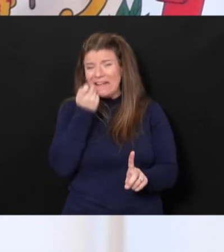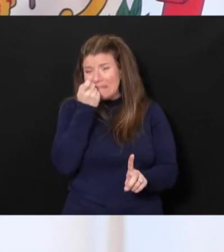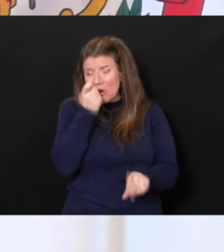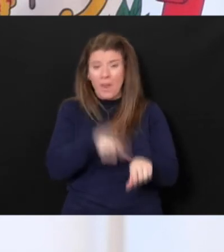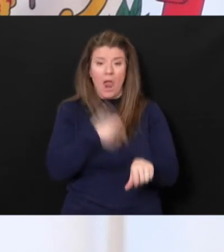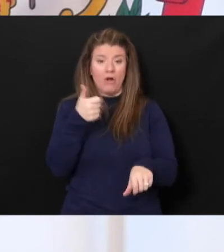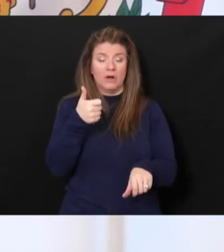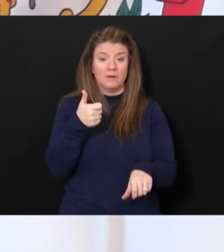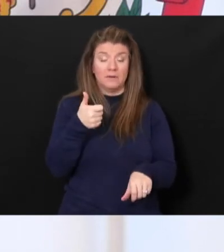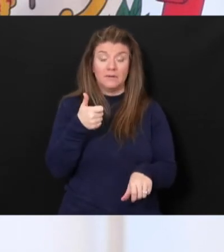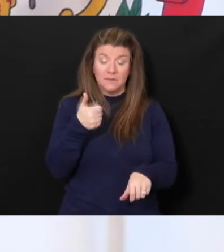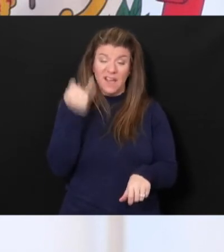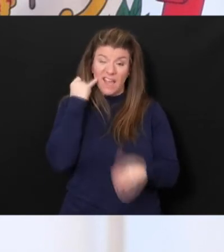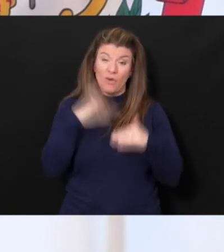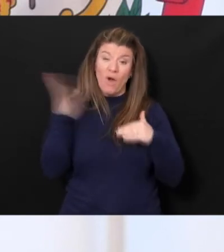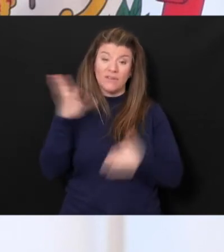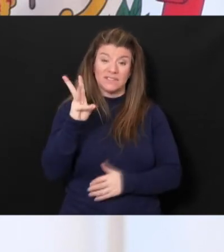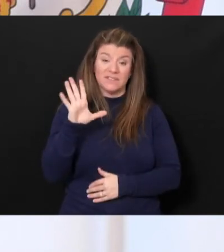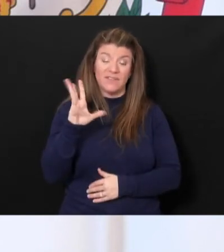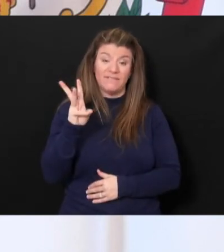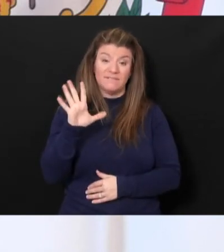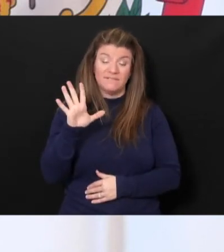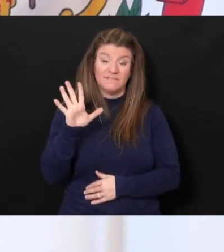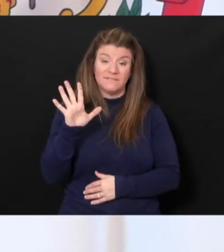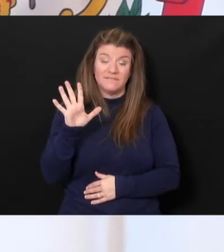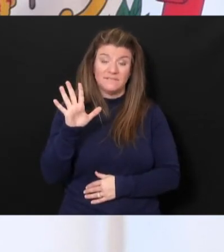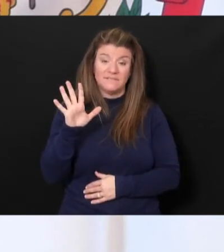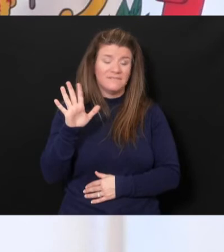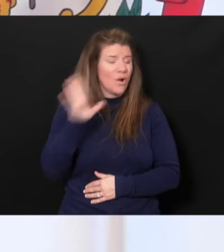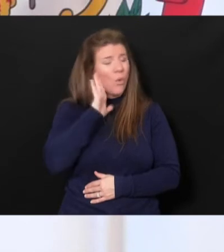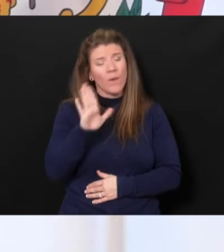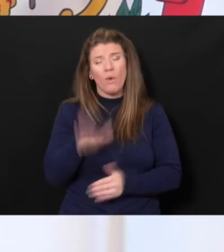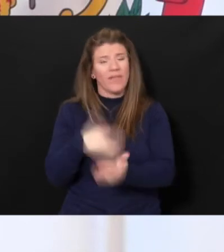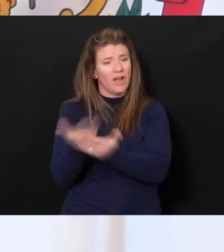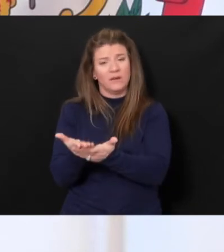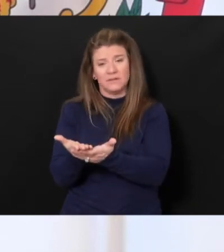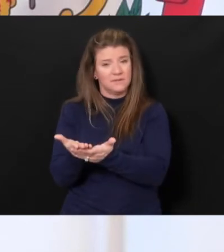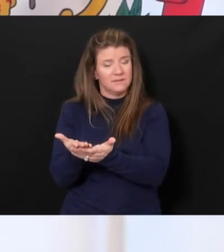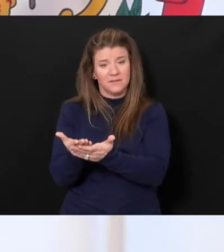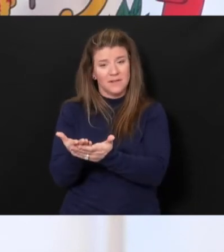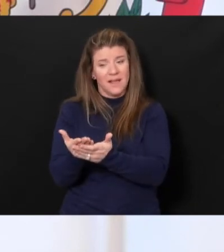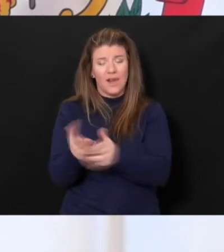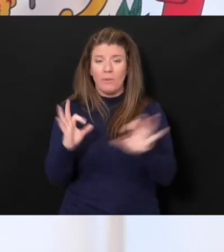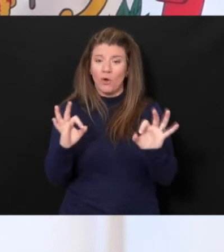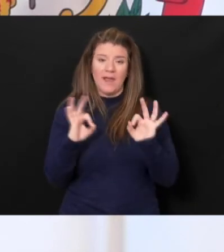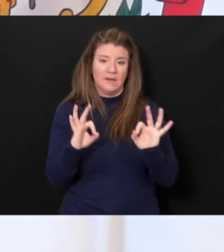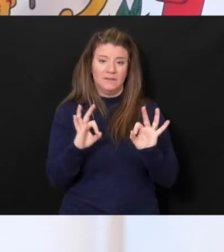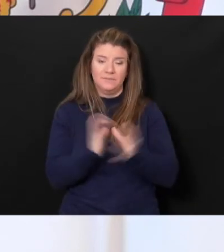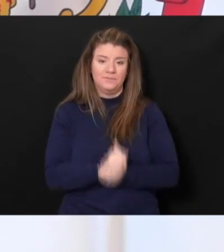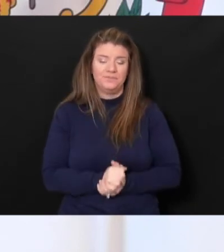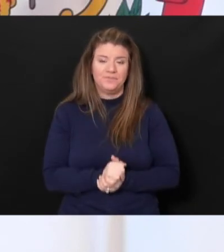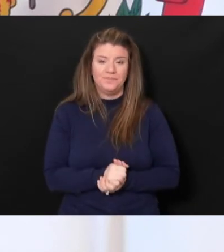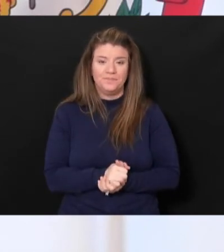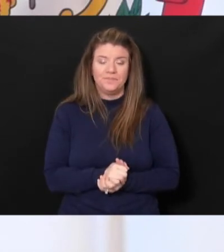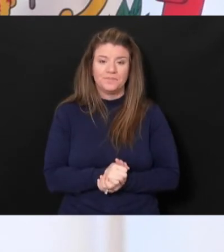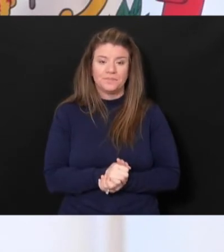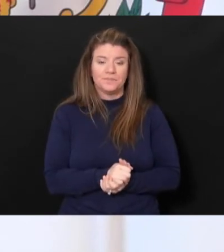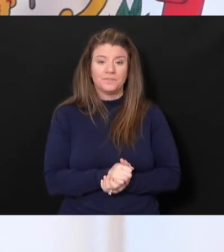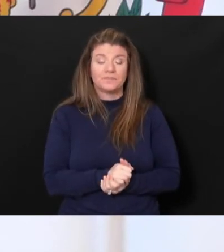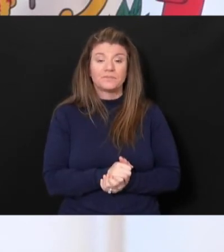longer, especially if you're over 65. And we're going to get there, and it's going to be really good, really good.